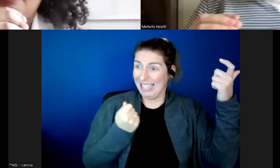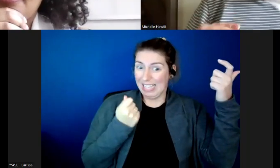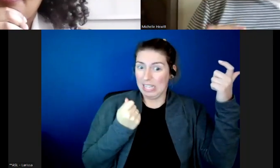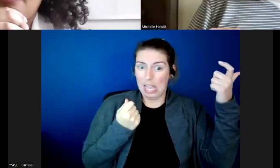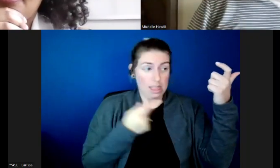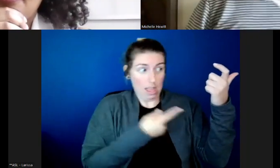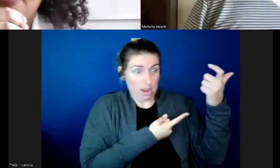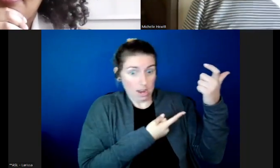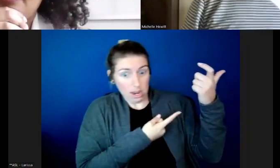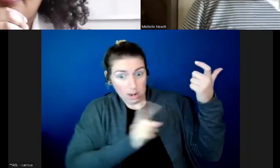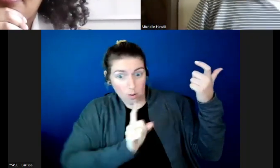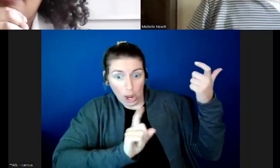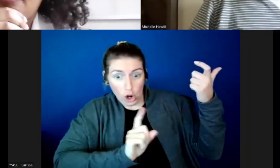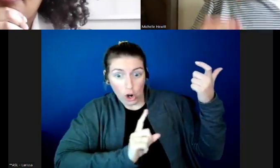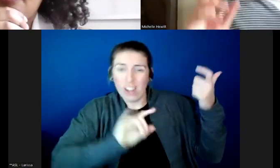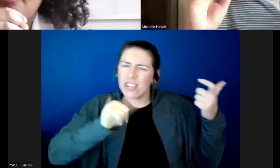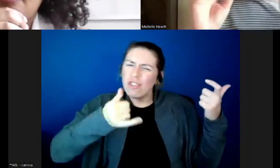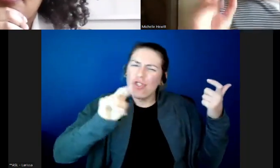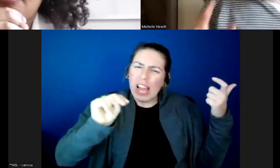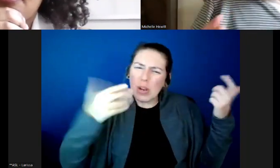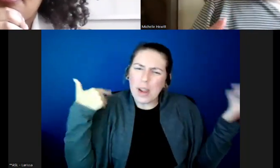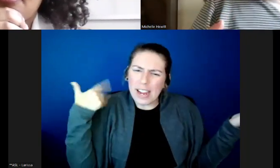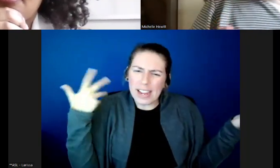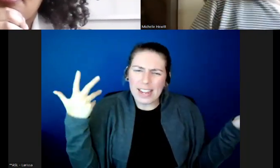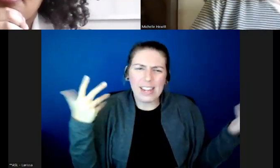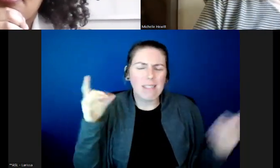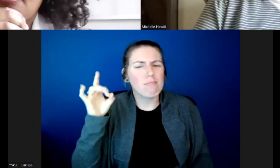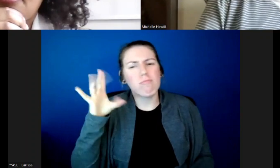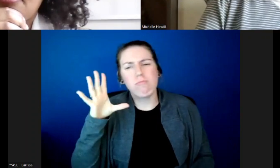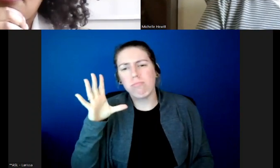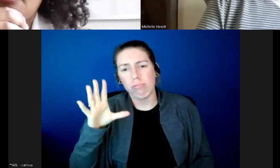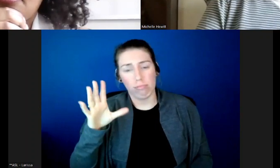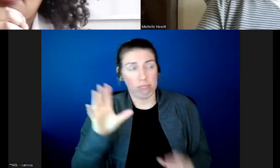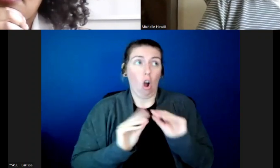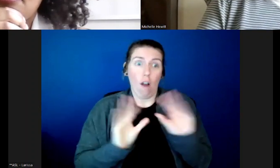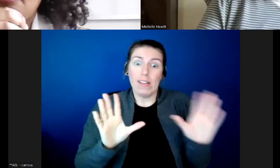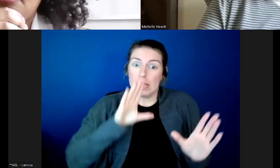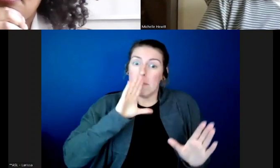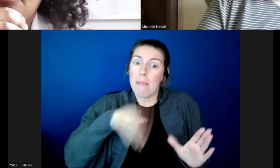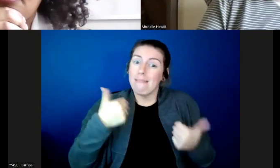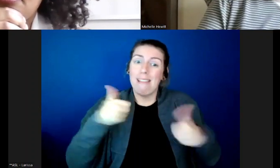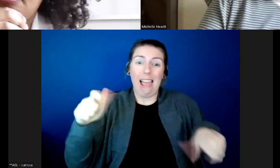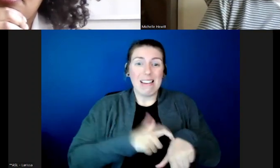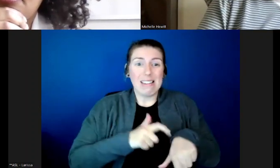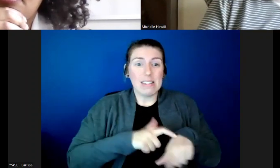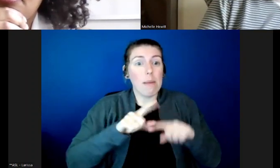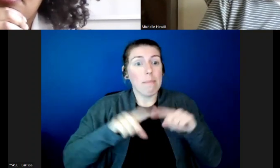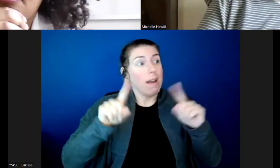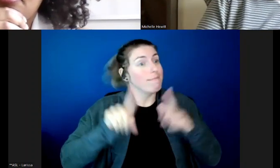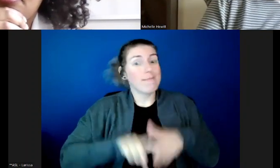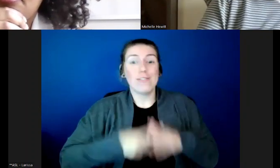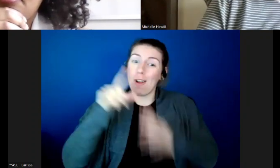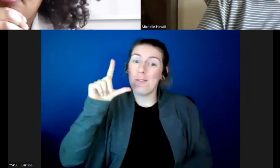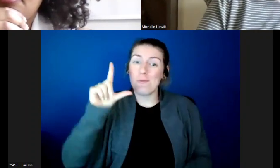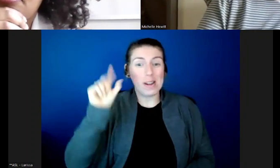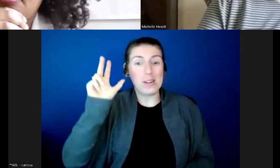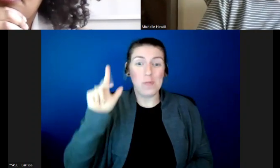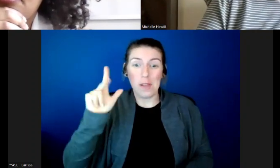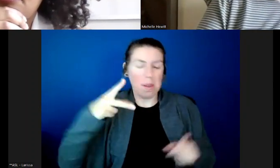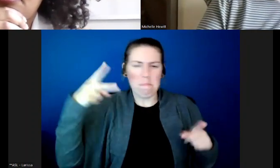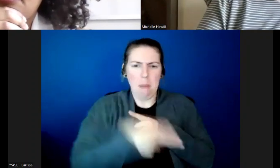in January, right? I mean, bad in any month, but like, what a way to start the year! Like,